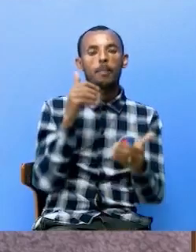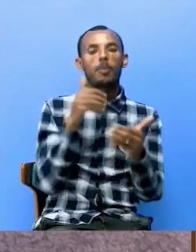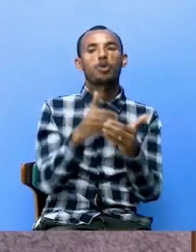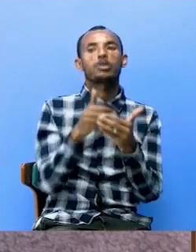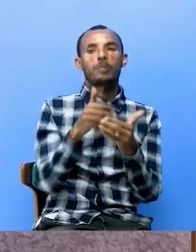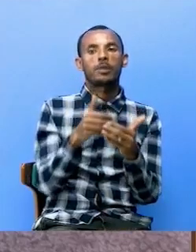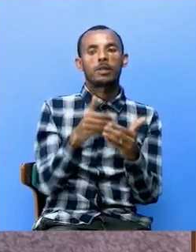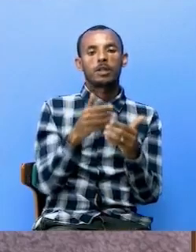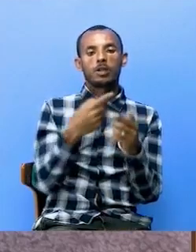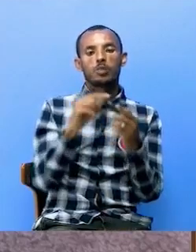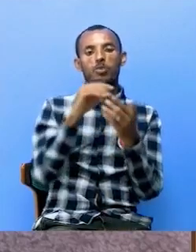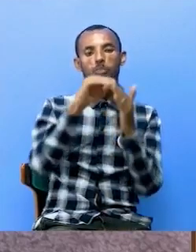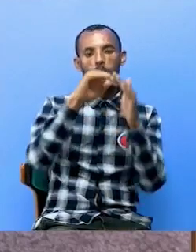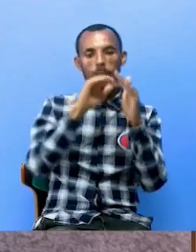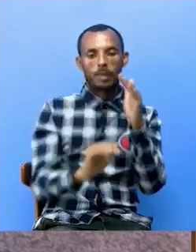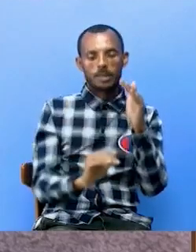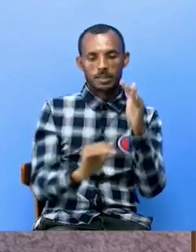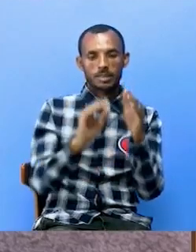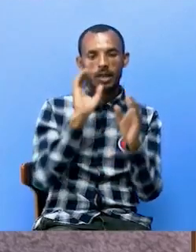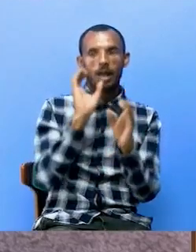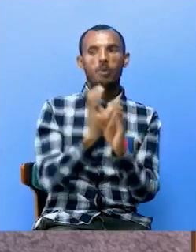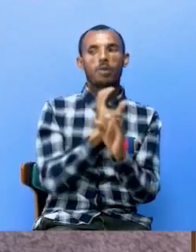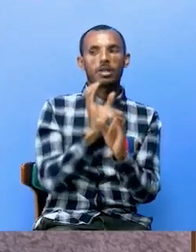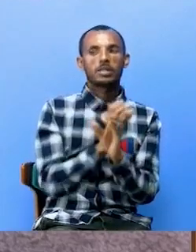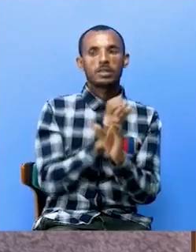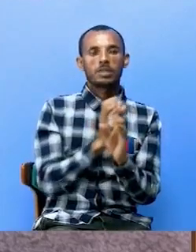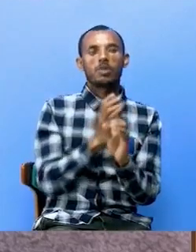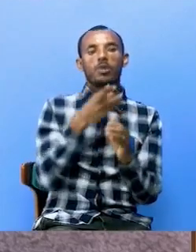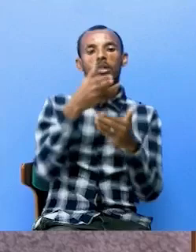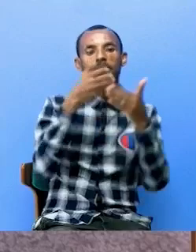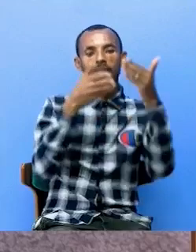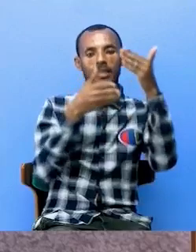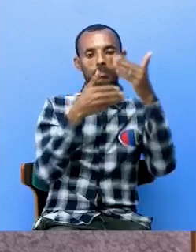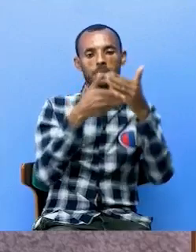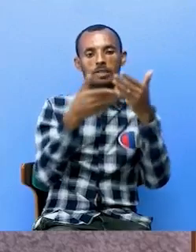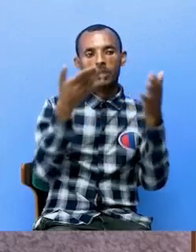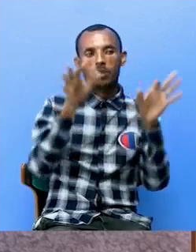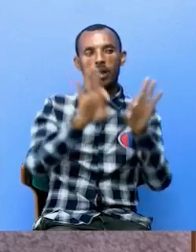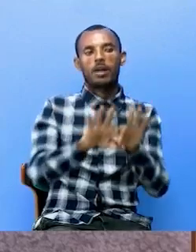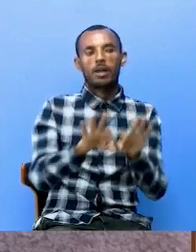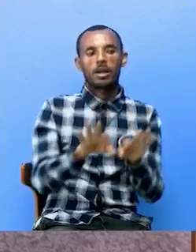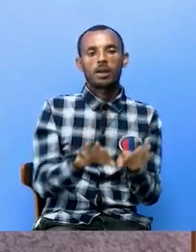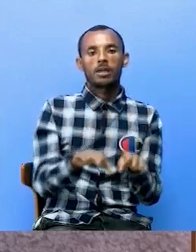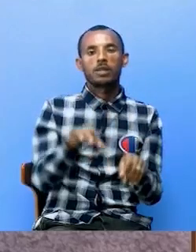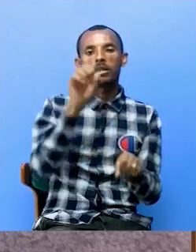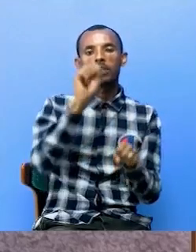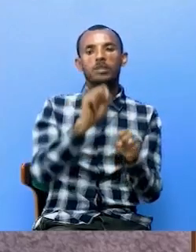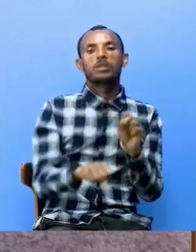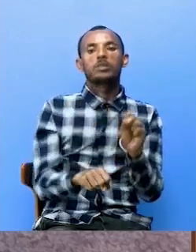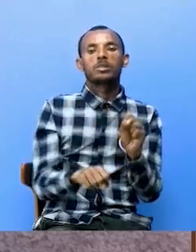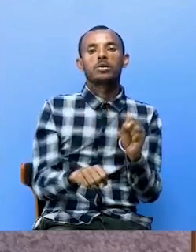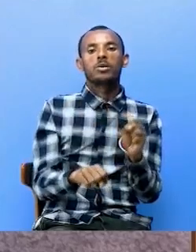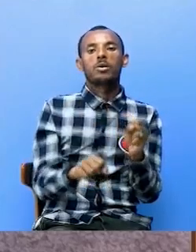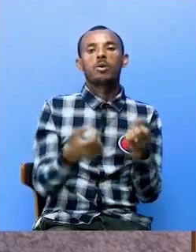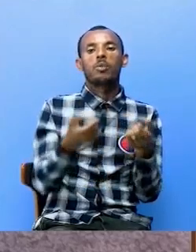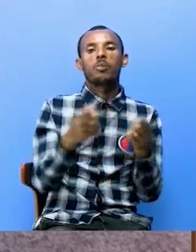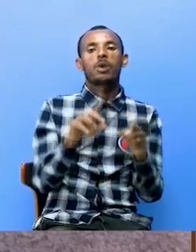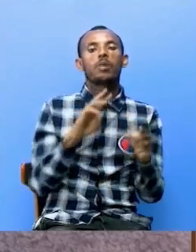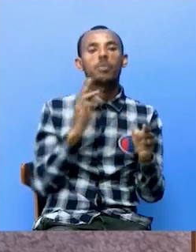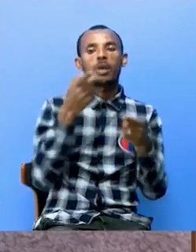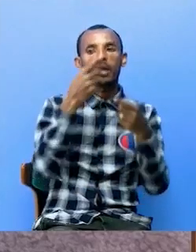approximations to minimize the calculations or the steps that requires. Okay, so when we come